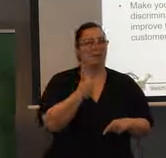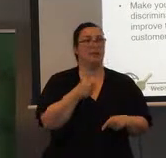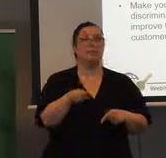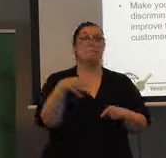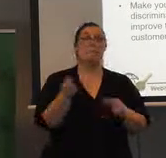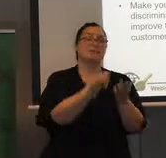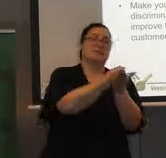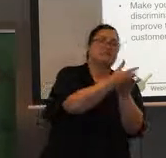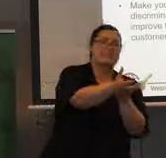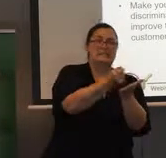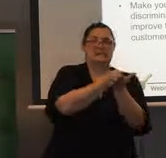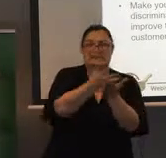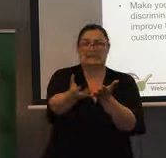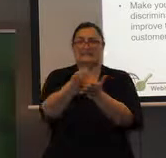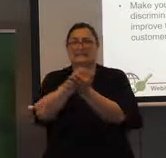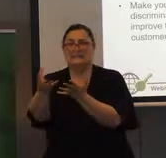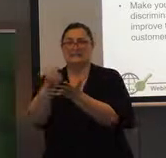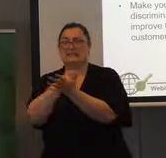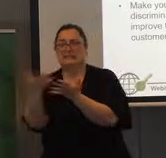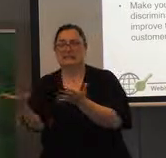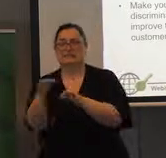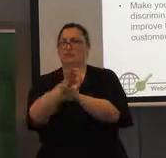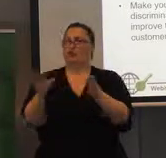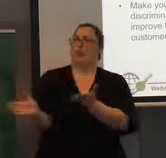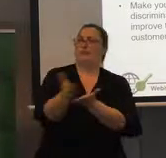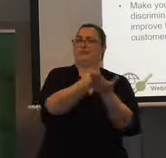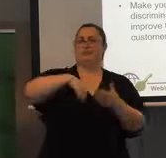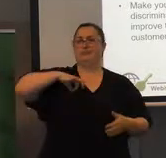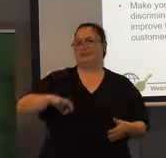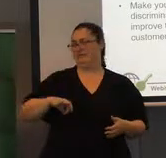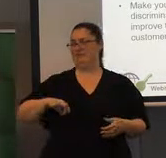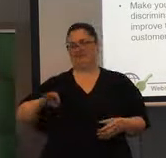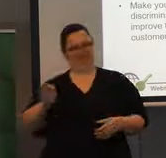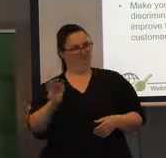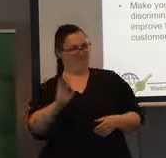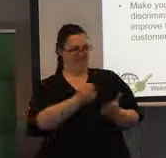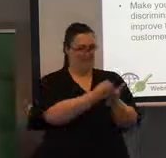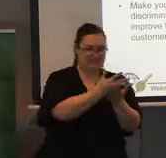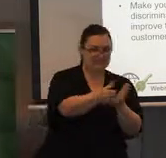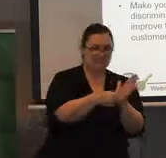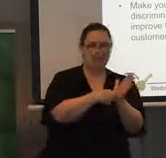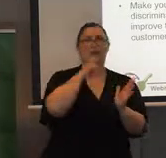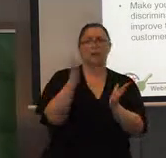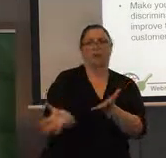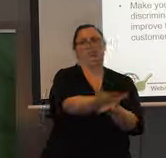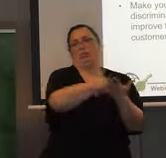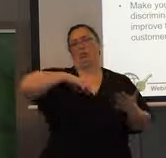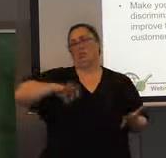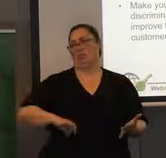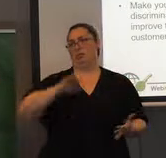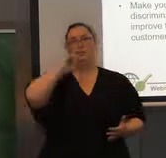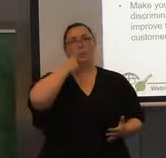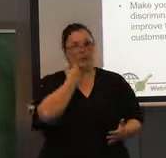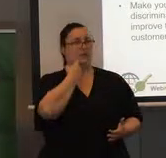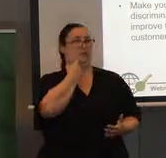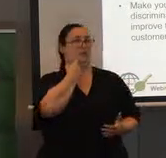you to spend a lot of money, or an organization to spend a lot of money, that there isn't a decent return on investment for.